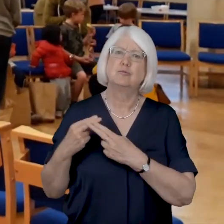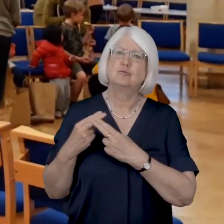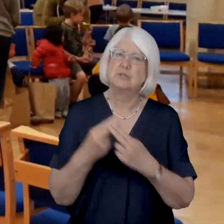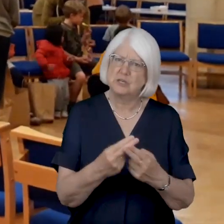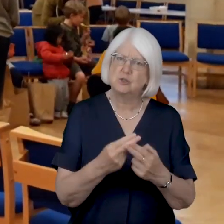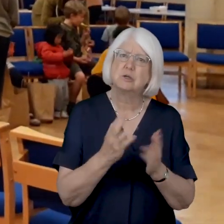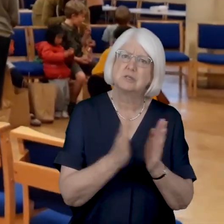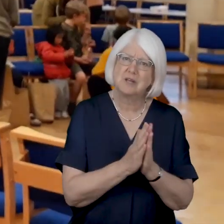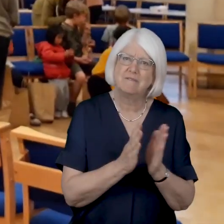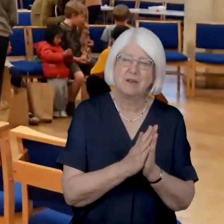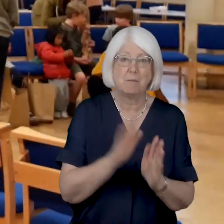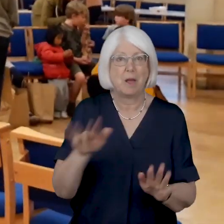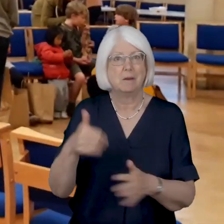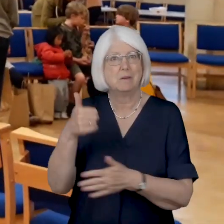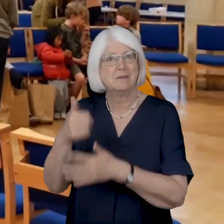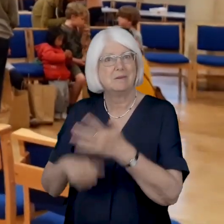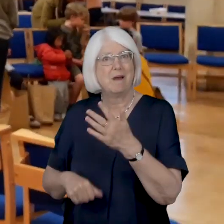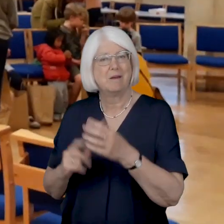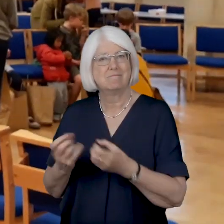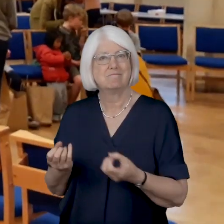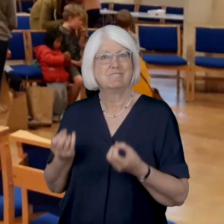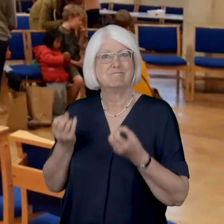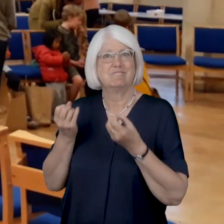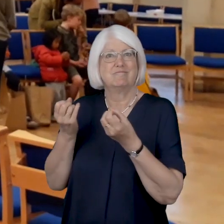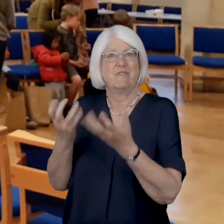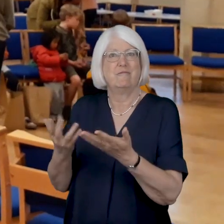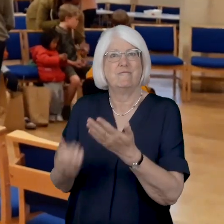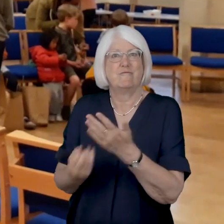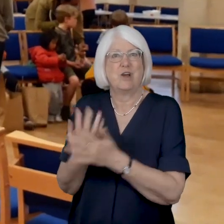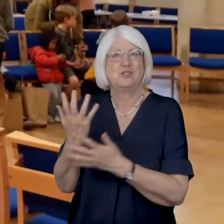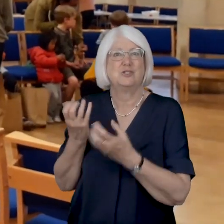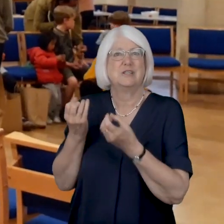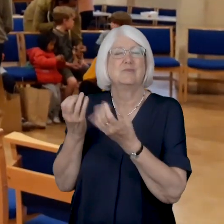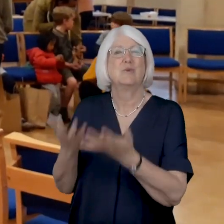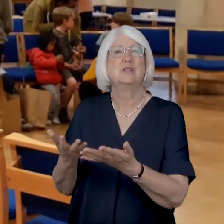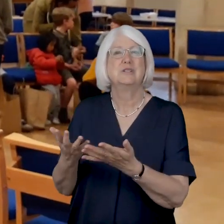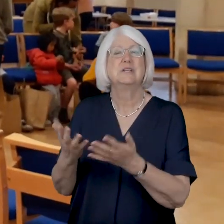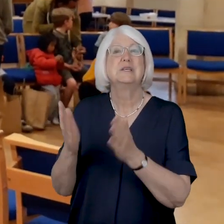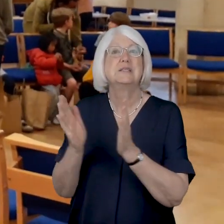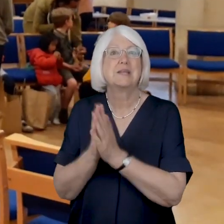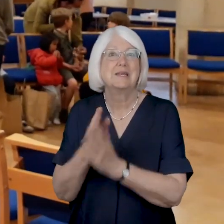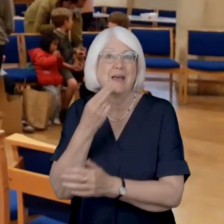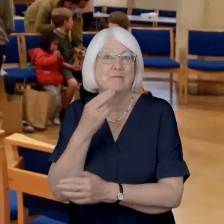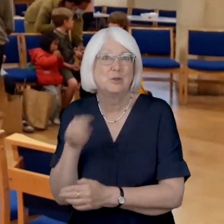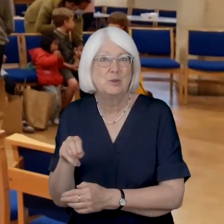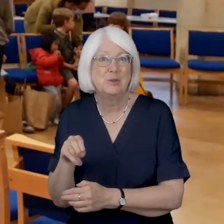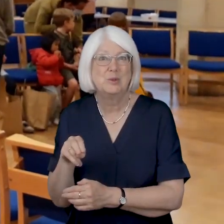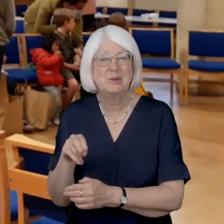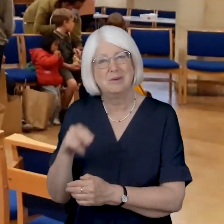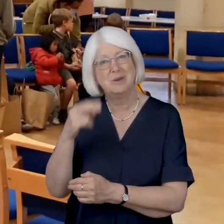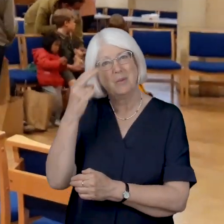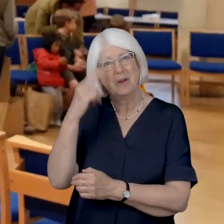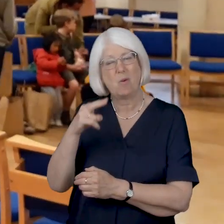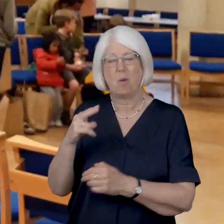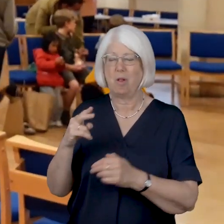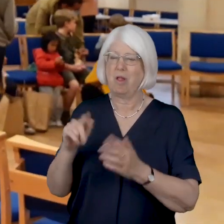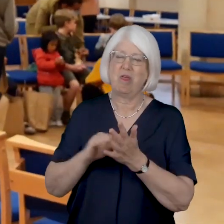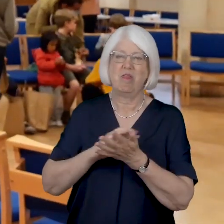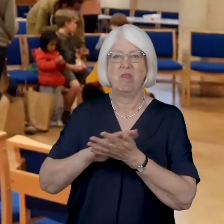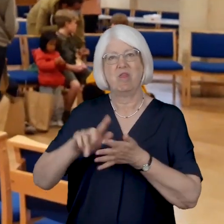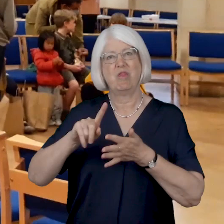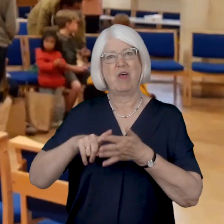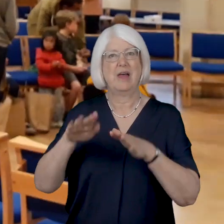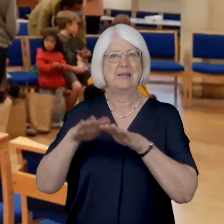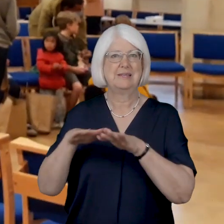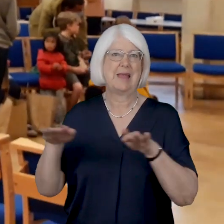but we have started a Fresh Expressions informal congregation on Sunday afternoons that we call the table.